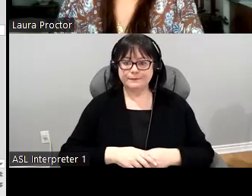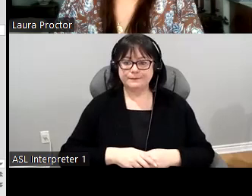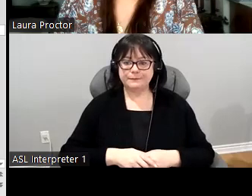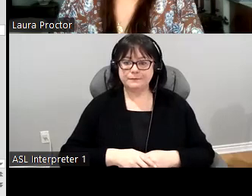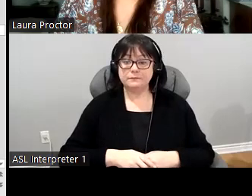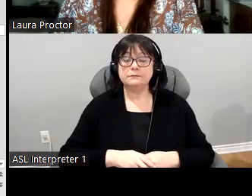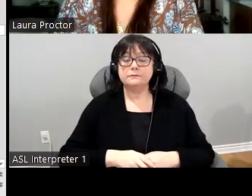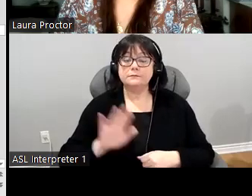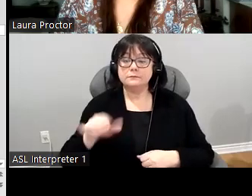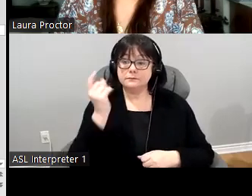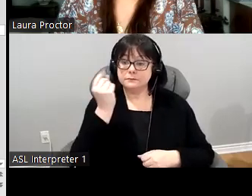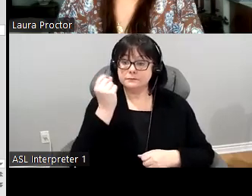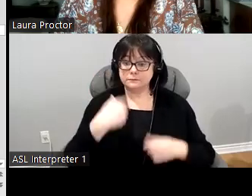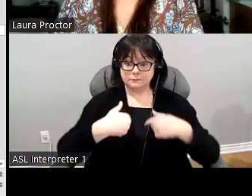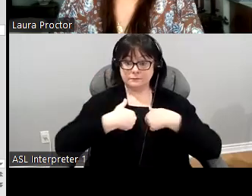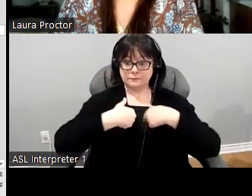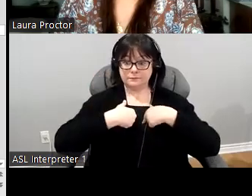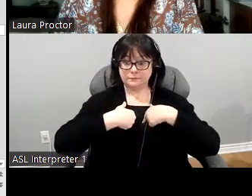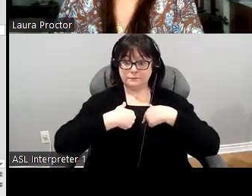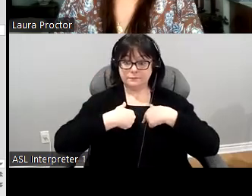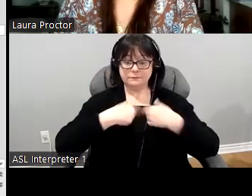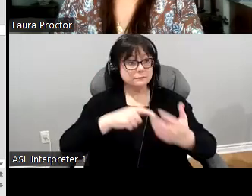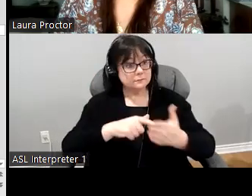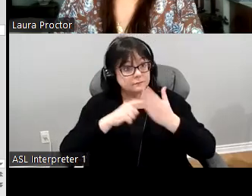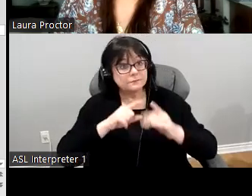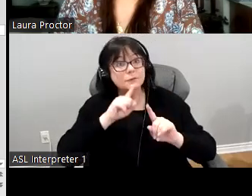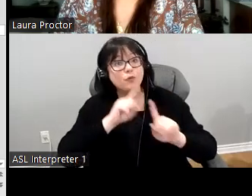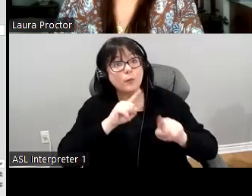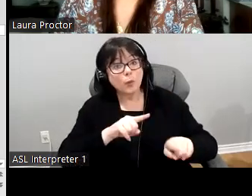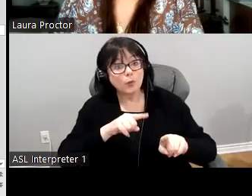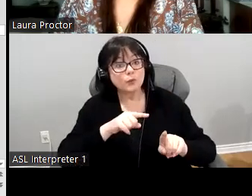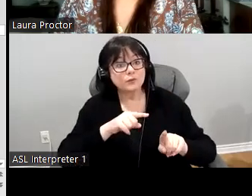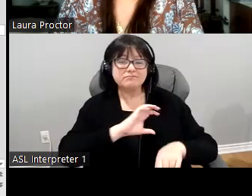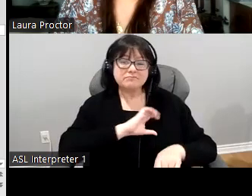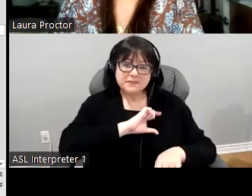work in a mandatory reporting environment.